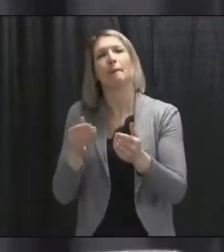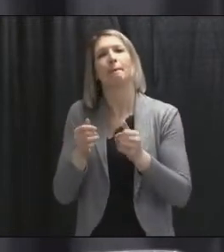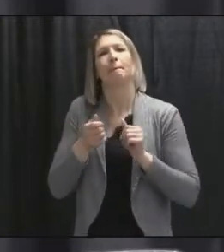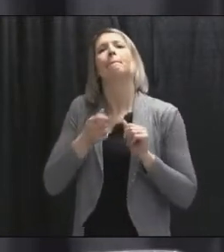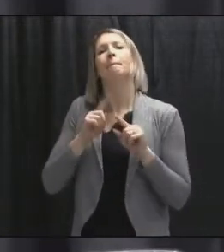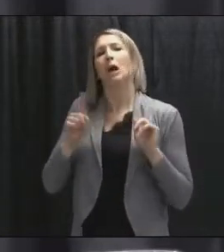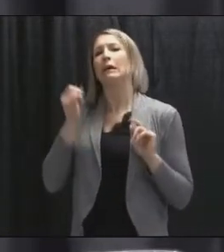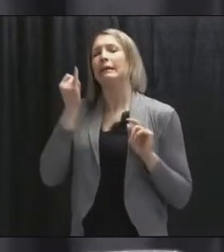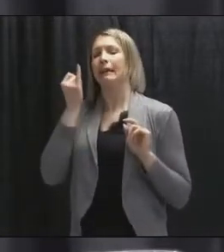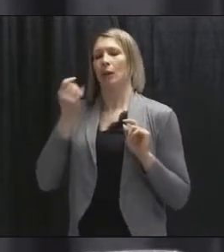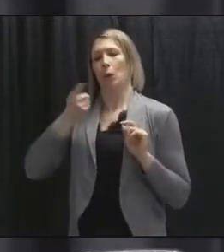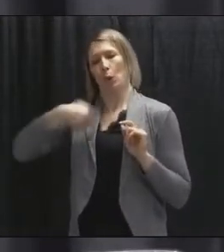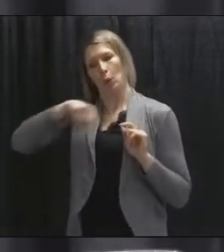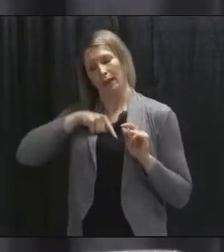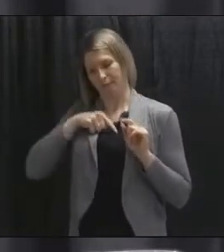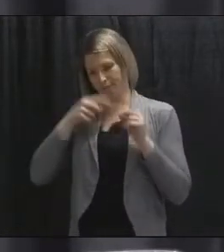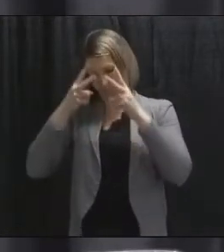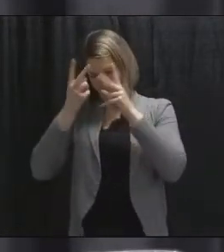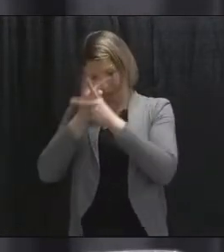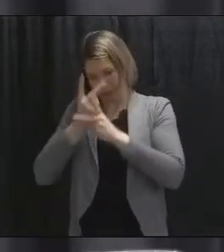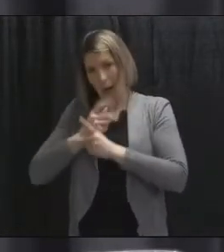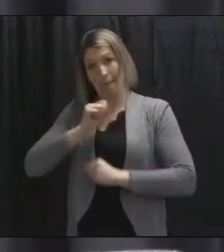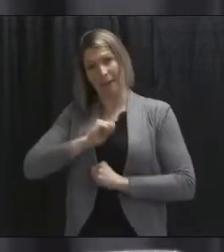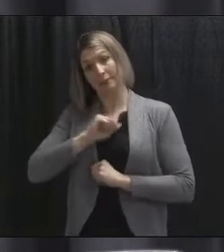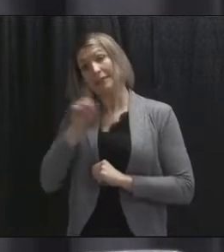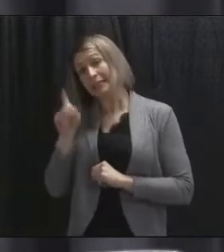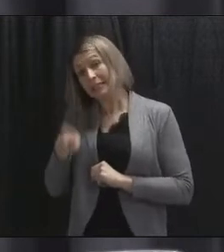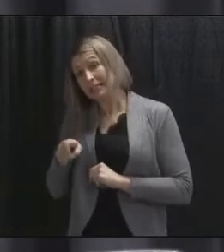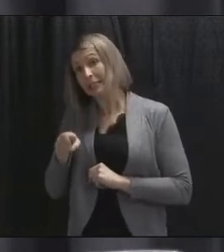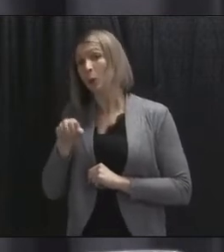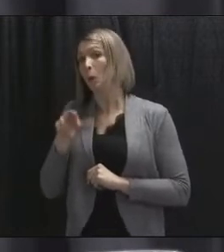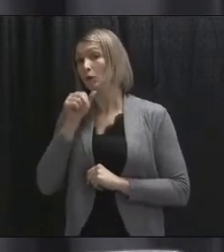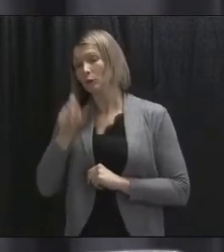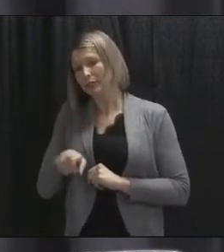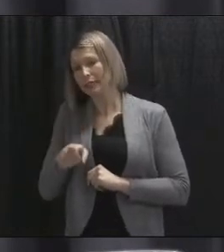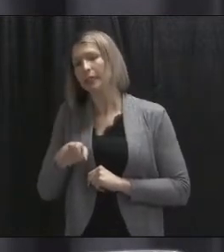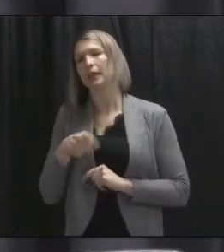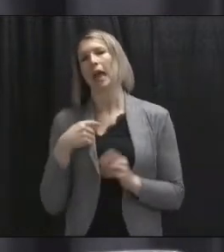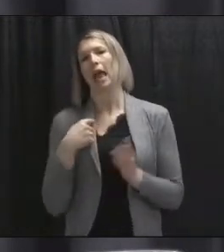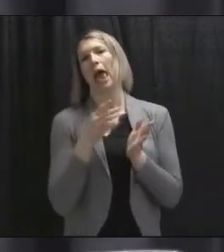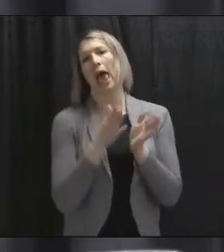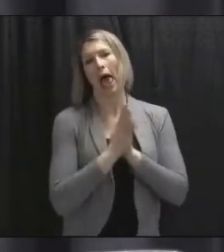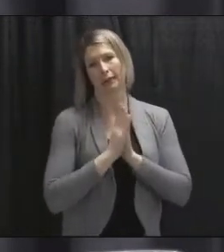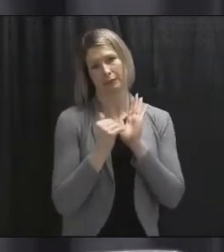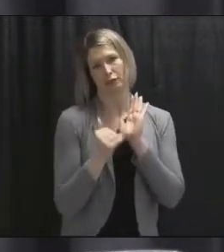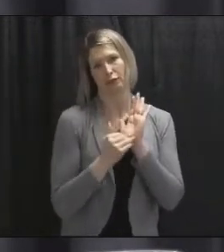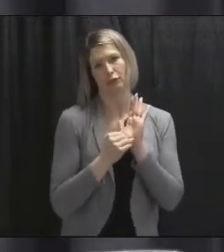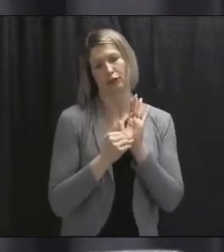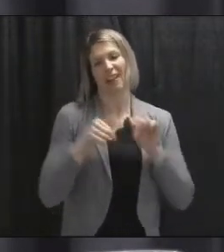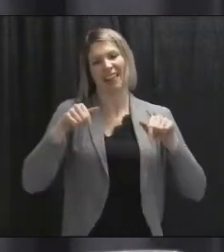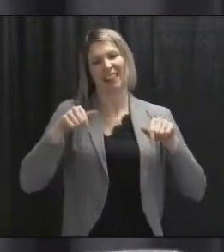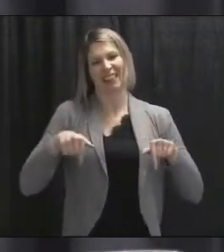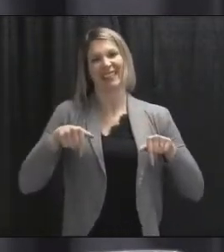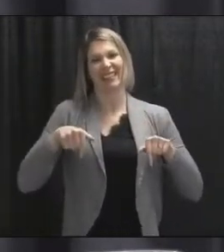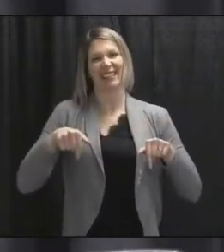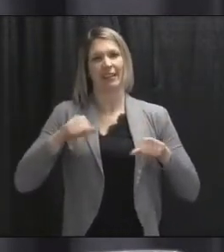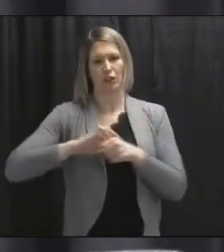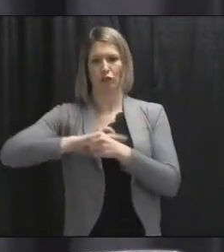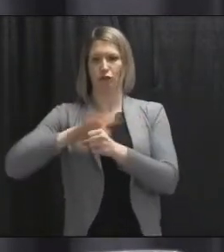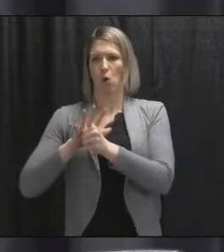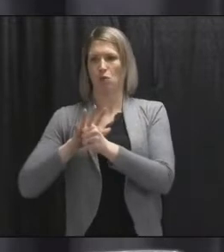at that from their own lens and decide what needs to change. Because again, this is a dynamic situation, and it's not